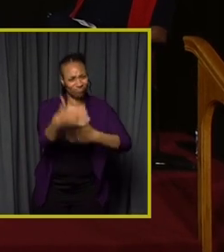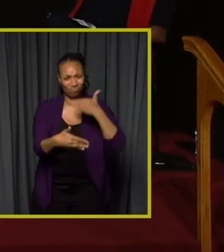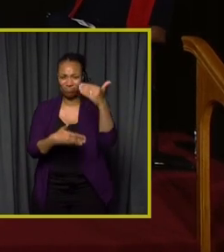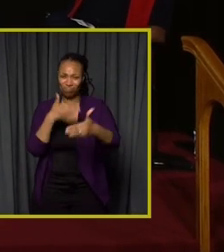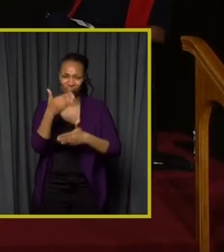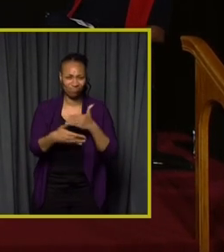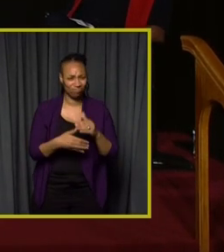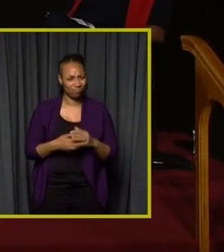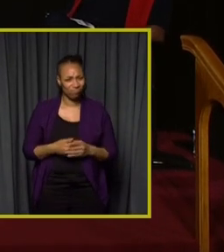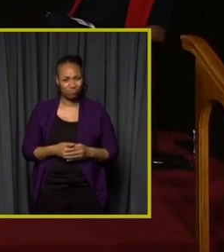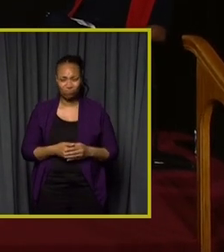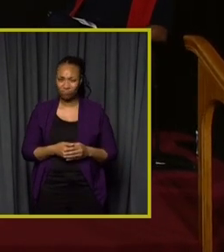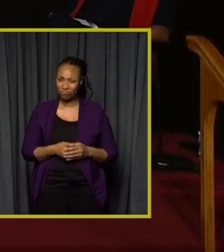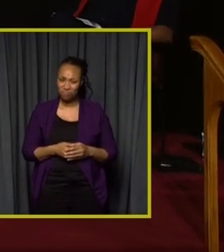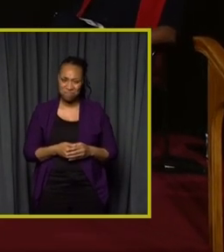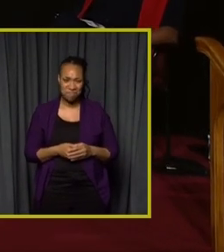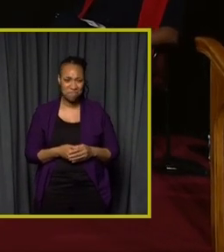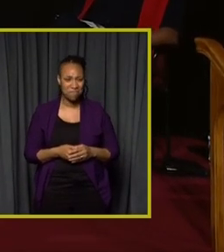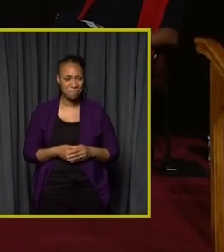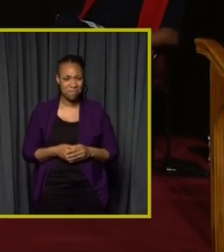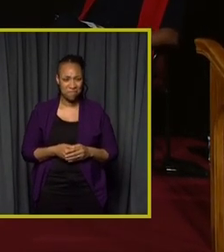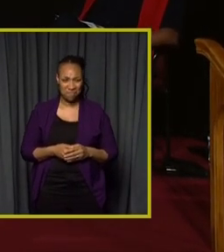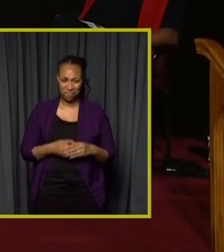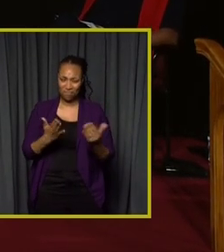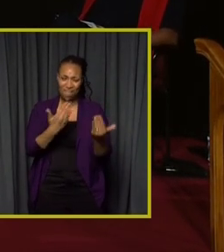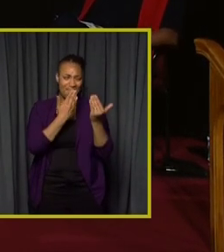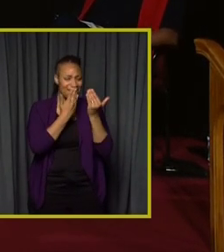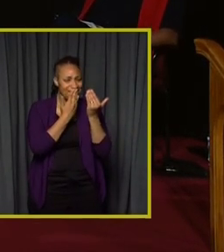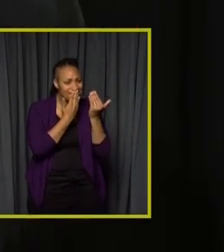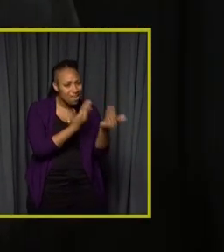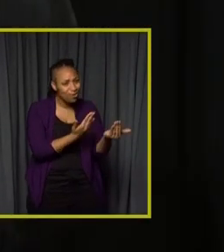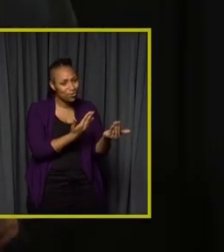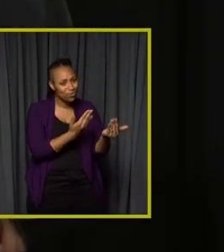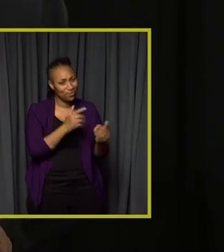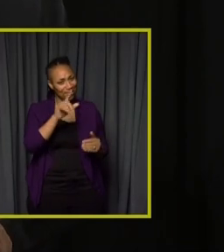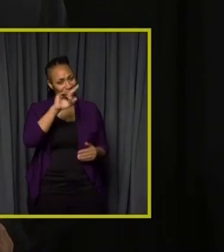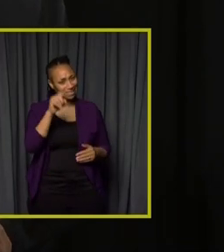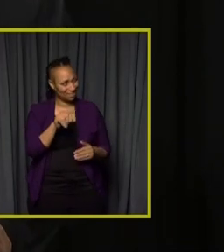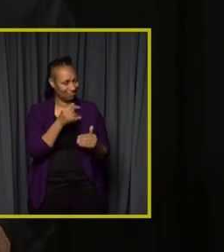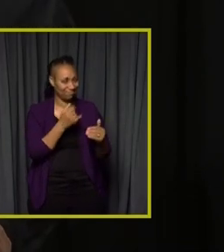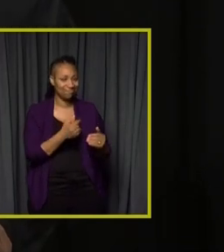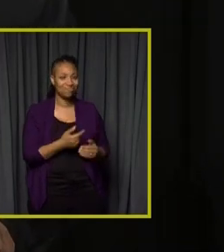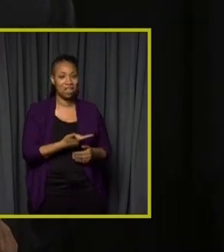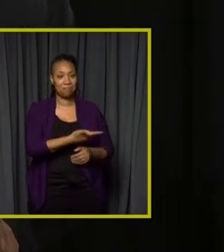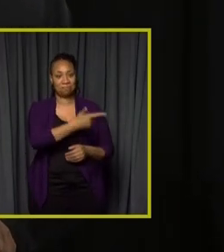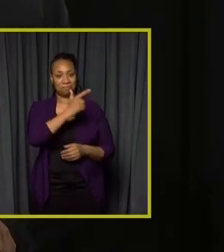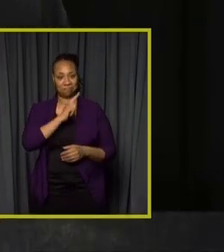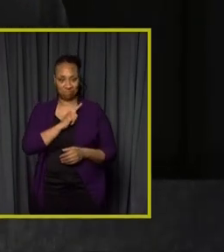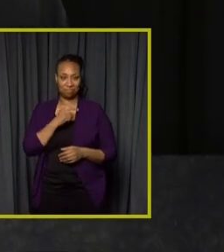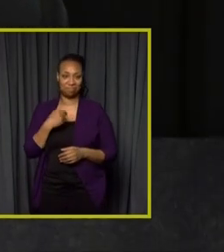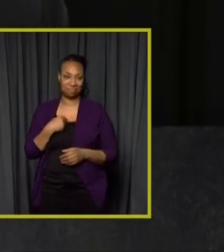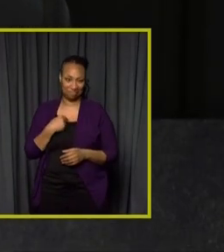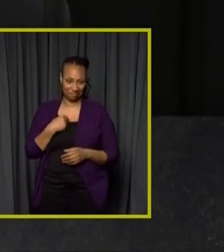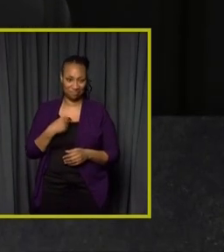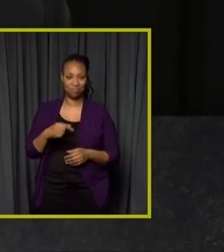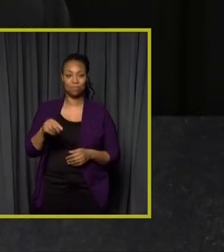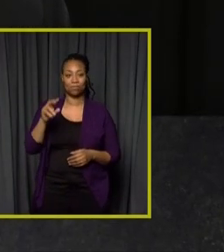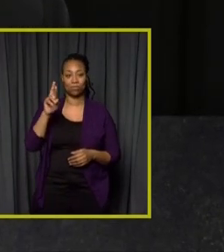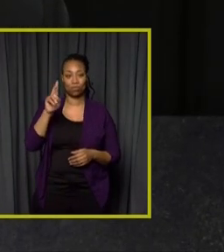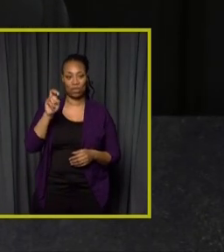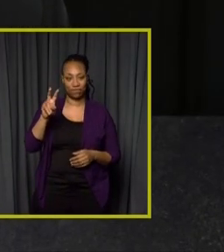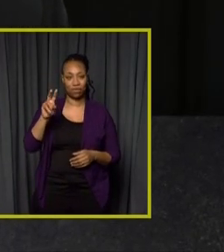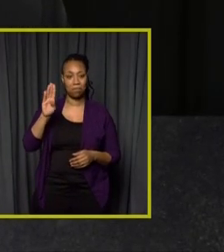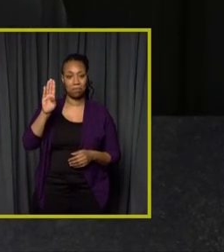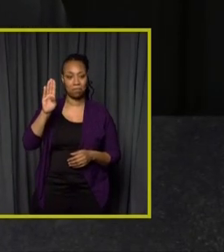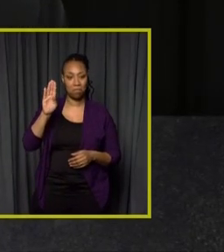Thank you so much, Reverend Dr. Liz Theo Harris. And I'm Reverend Dr. William J. Barber, the co-chair of the Poor People's Campaign, a national call for a